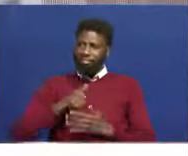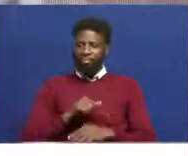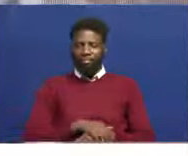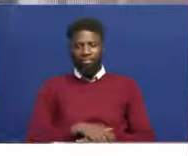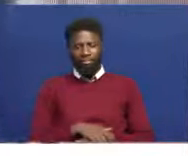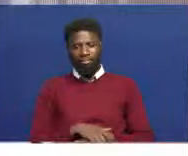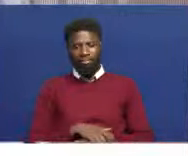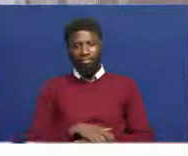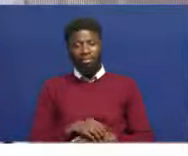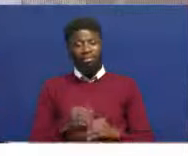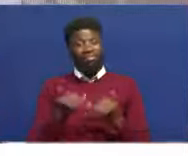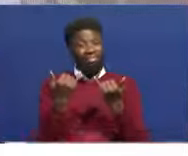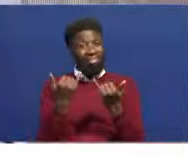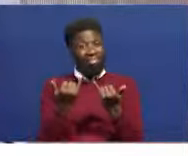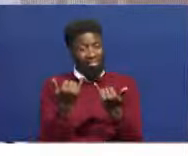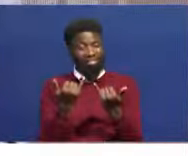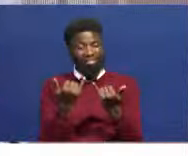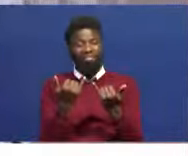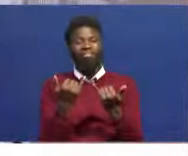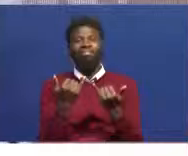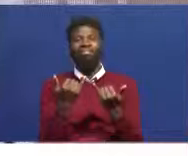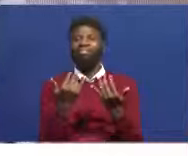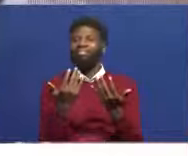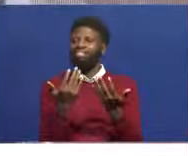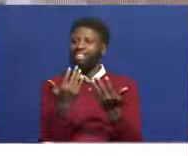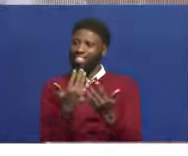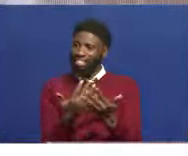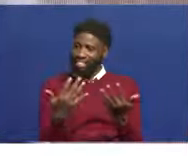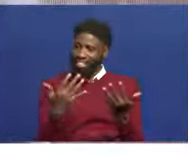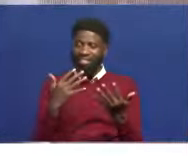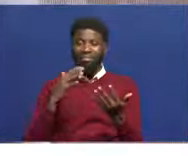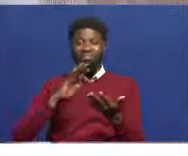more difficult today.